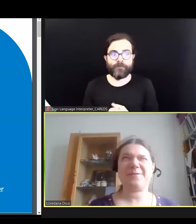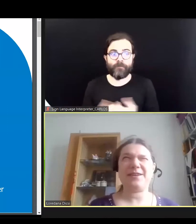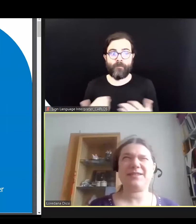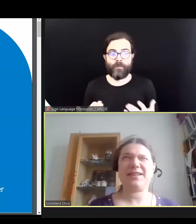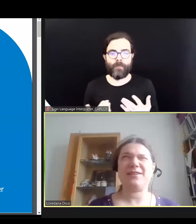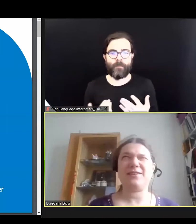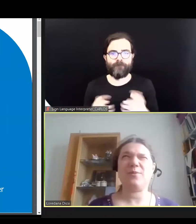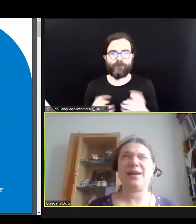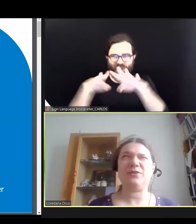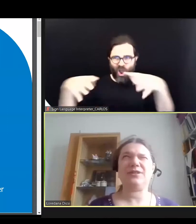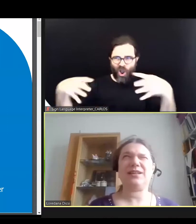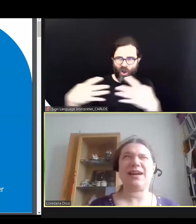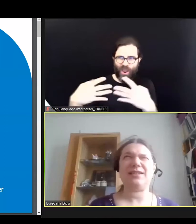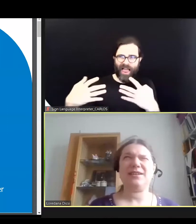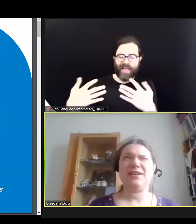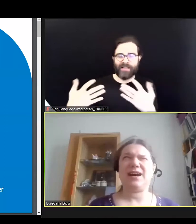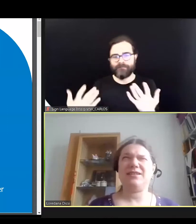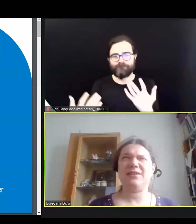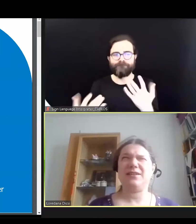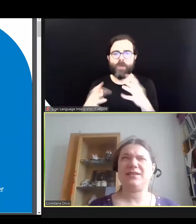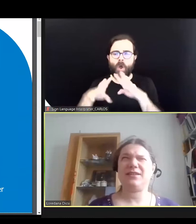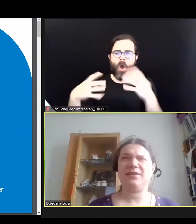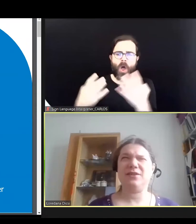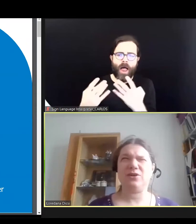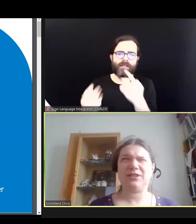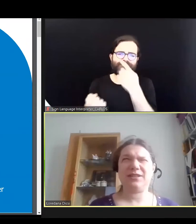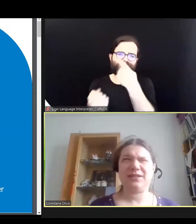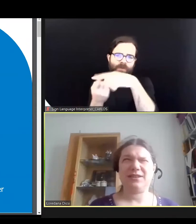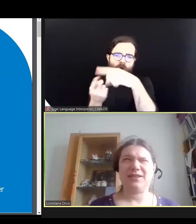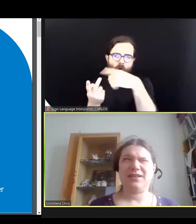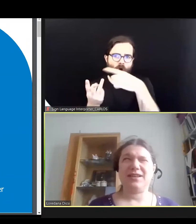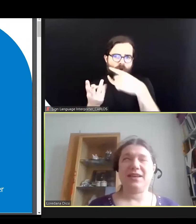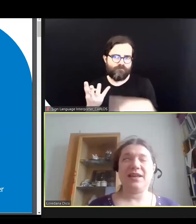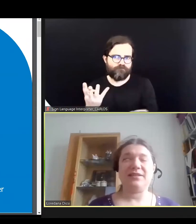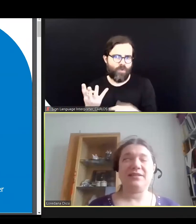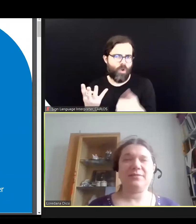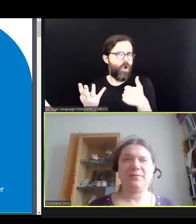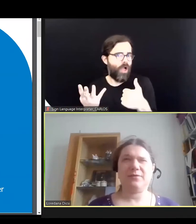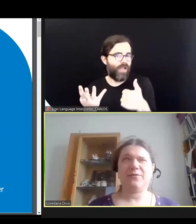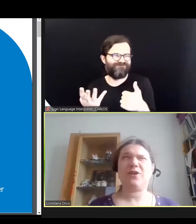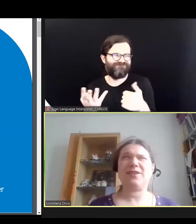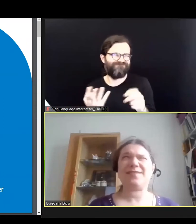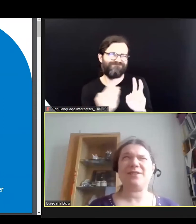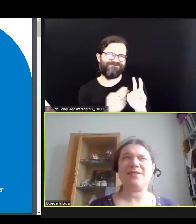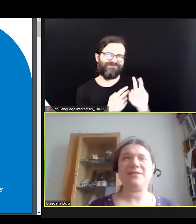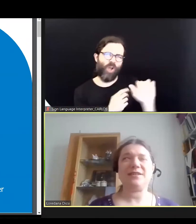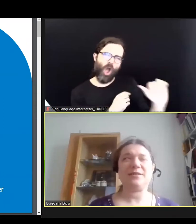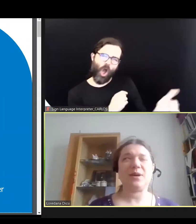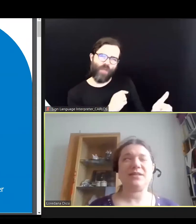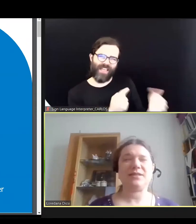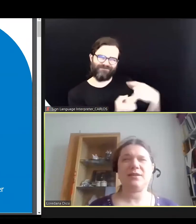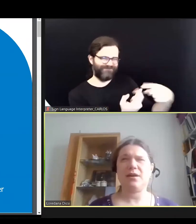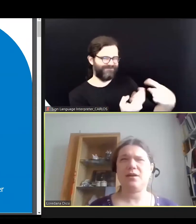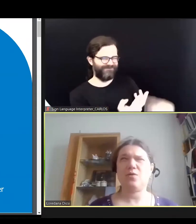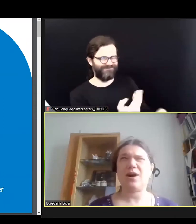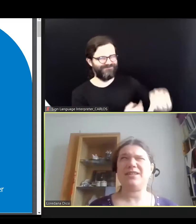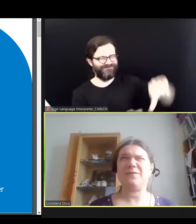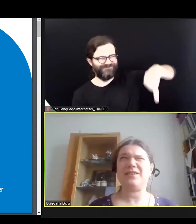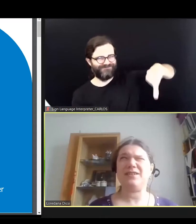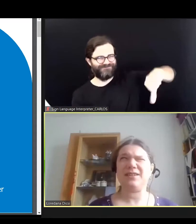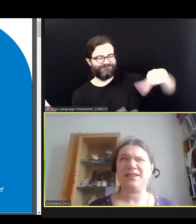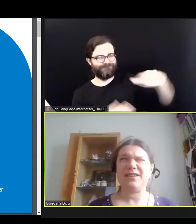certain things can go well online, others not. And for sure, this was